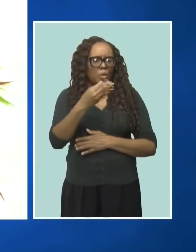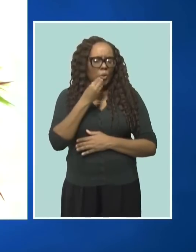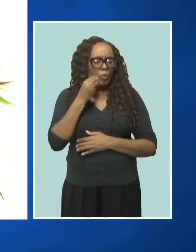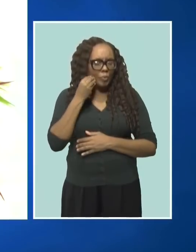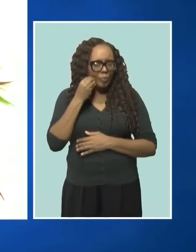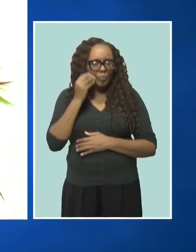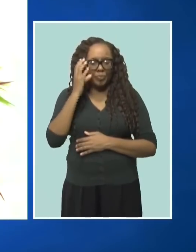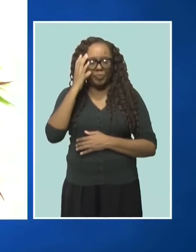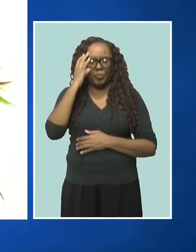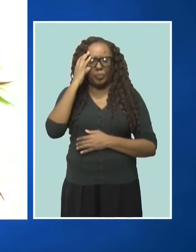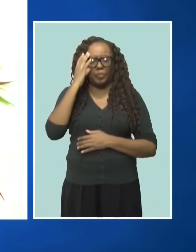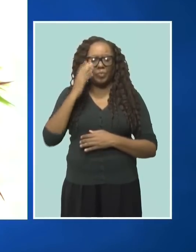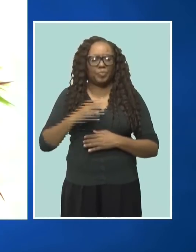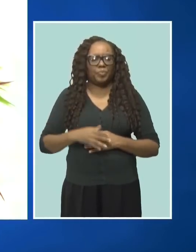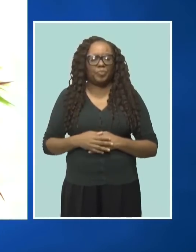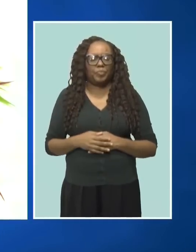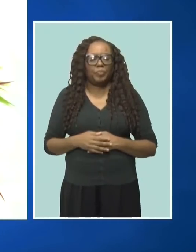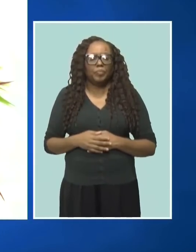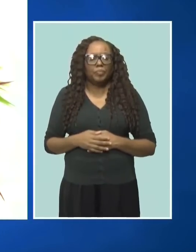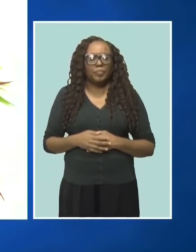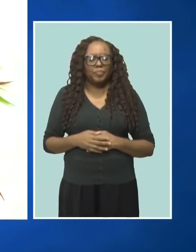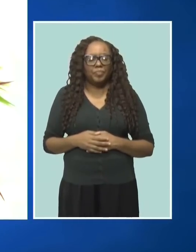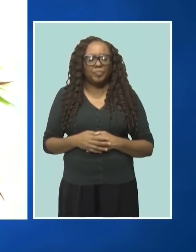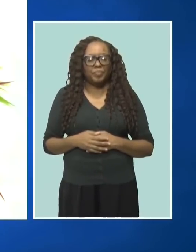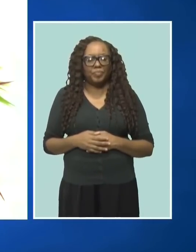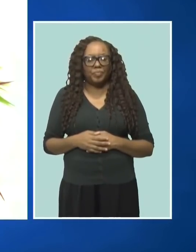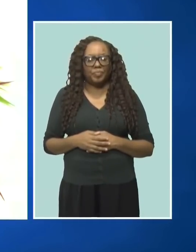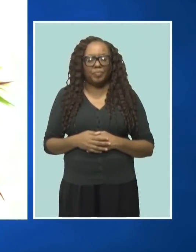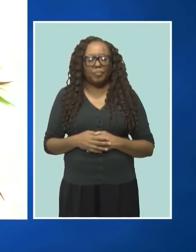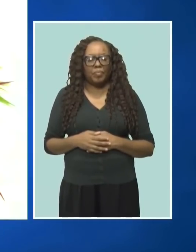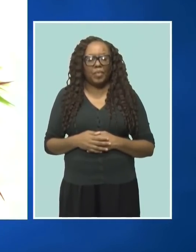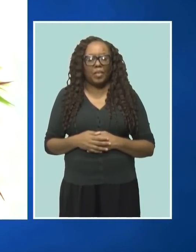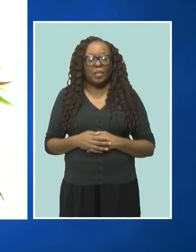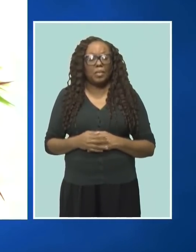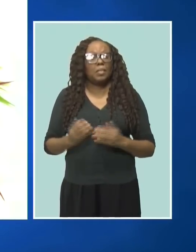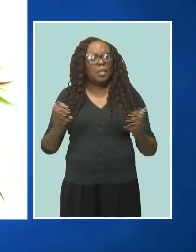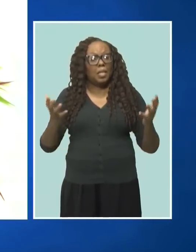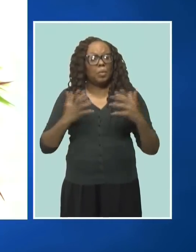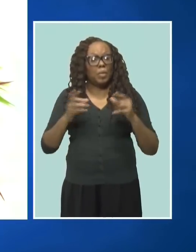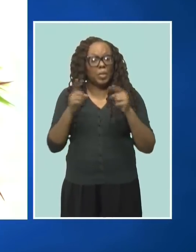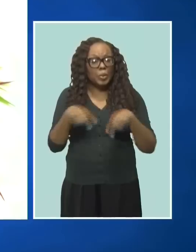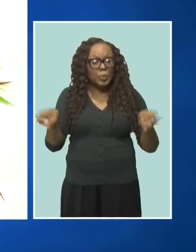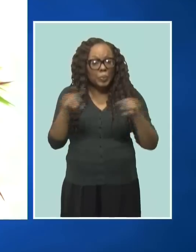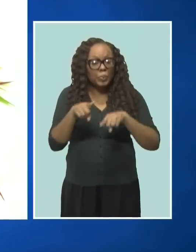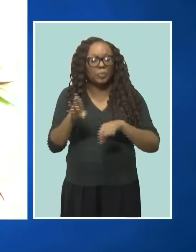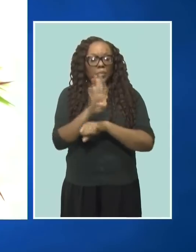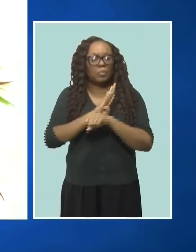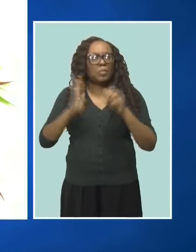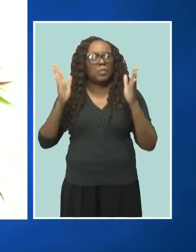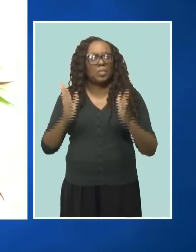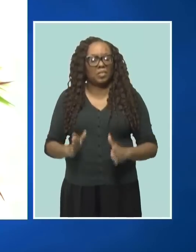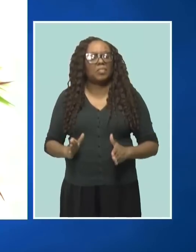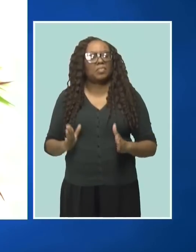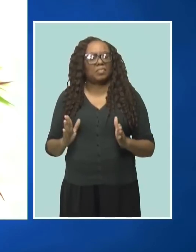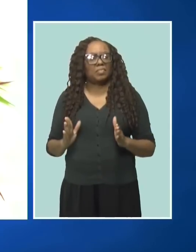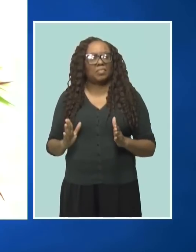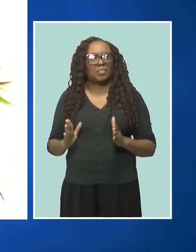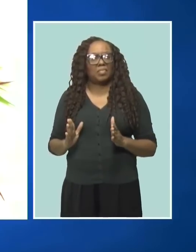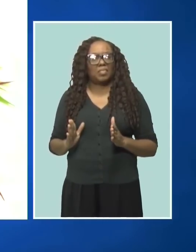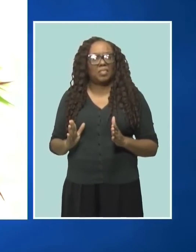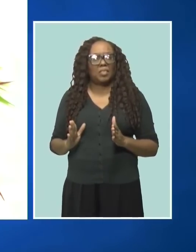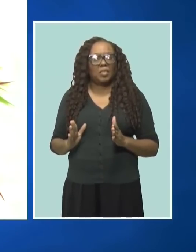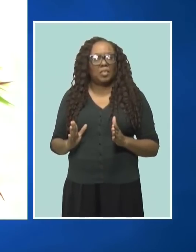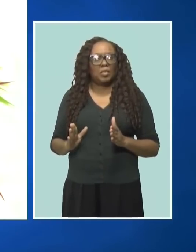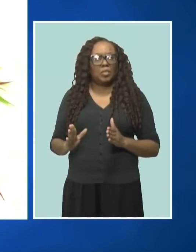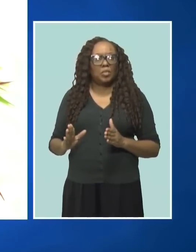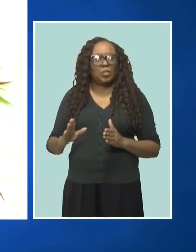And I want to further extend this challenge to Barbadians again, to reduce their lawns by